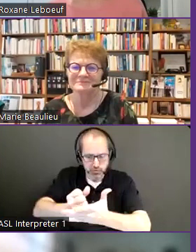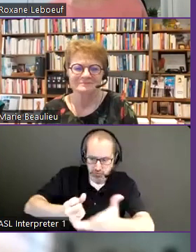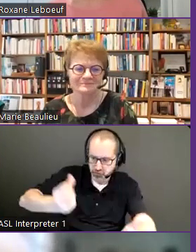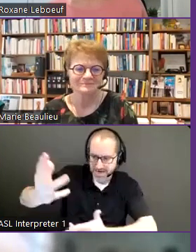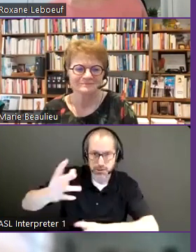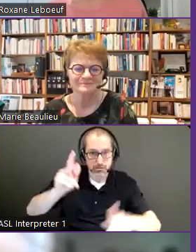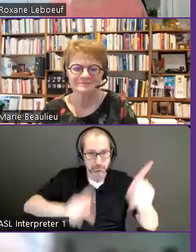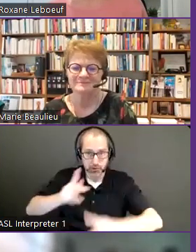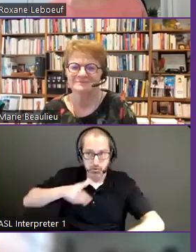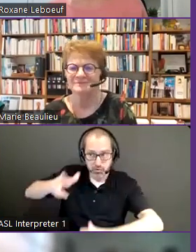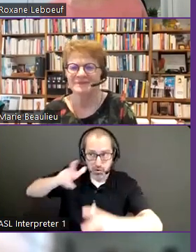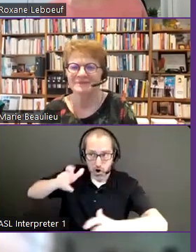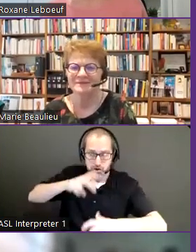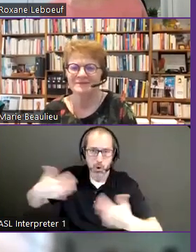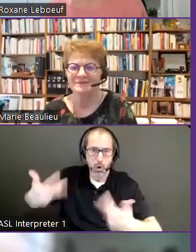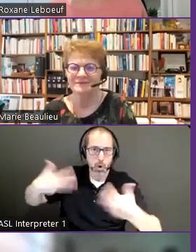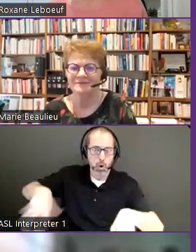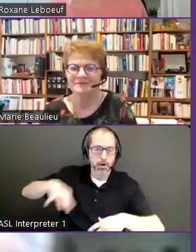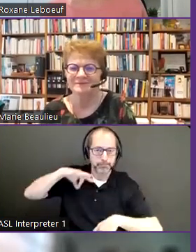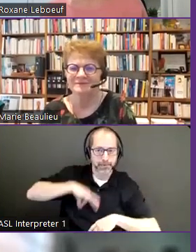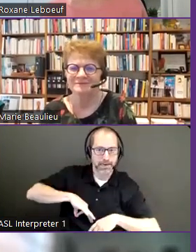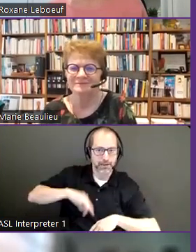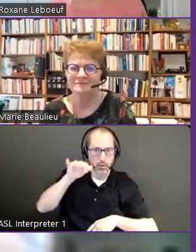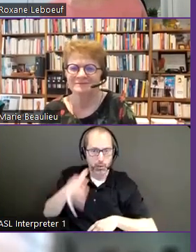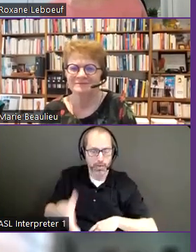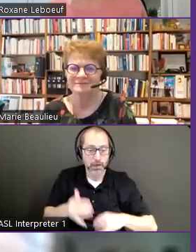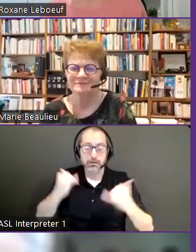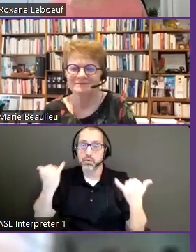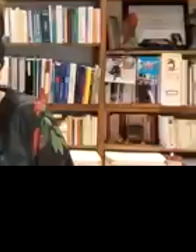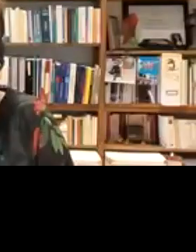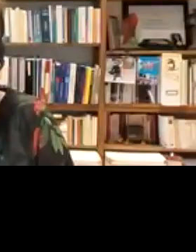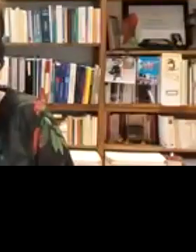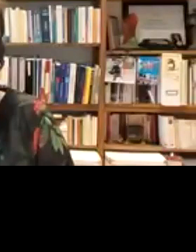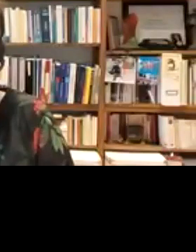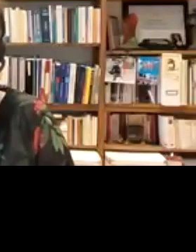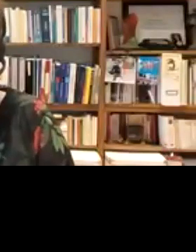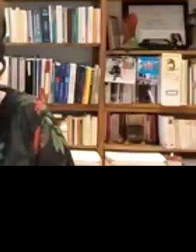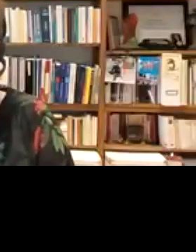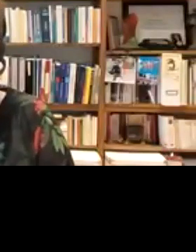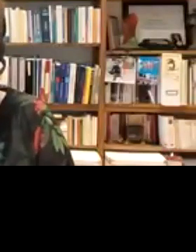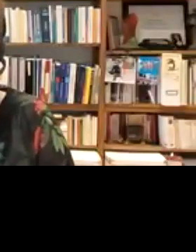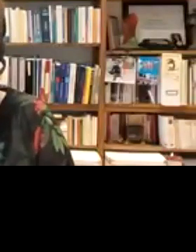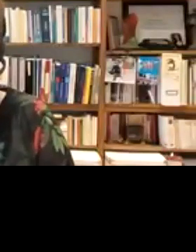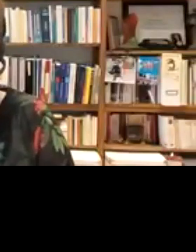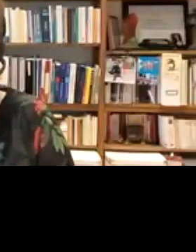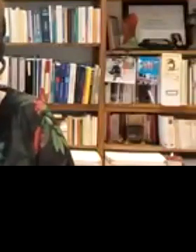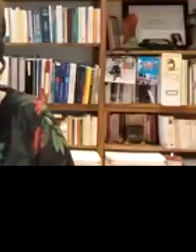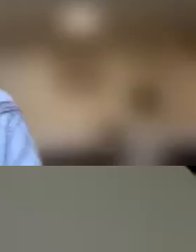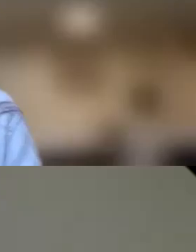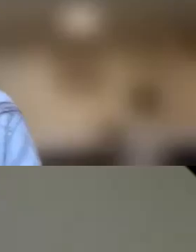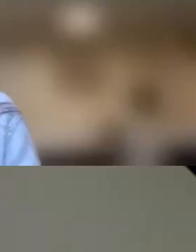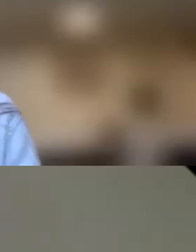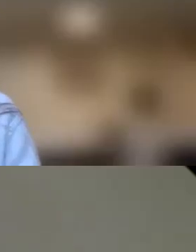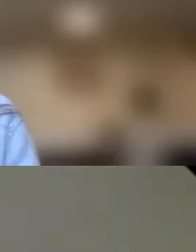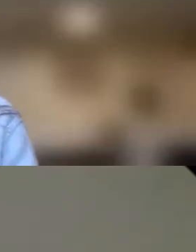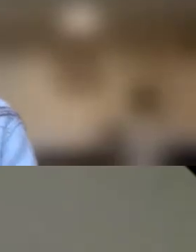today. So without further ado, I'm going to turn the presentation over to you and allow you to